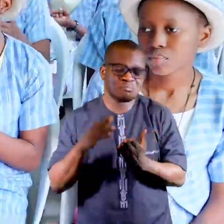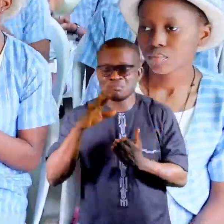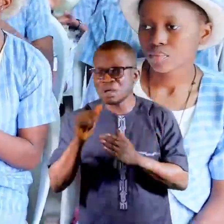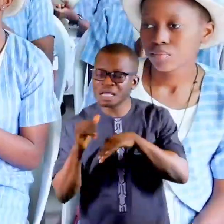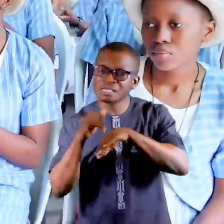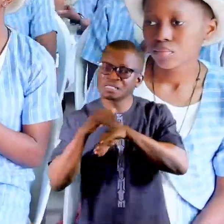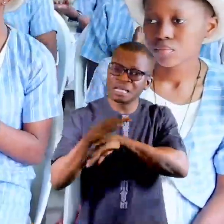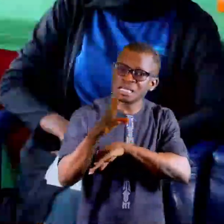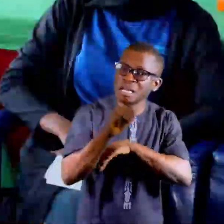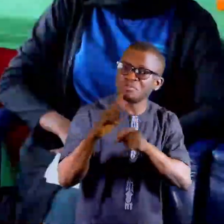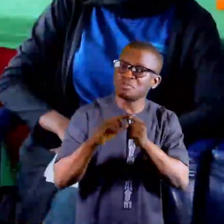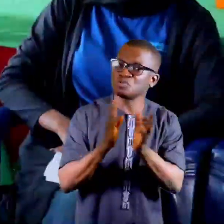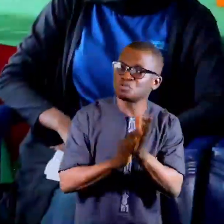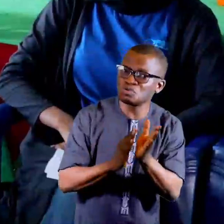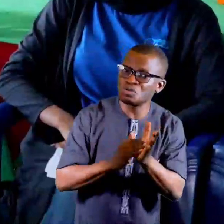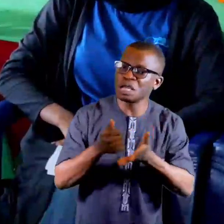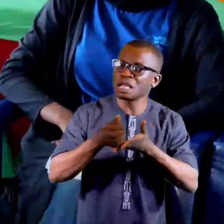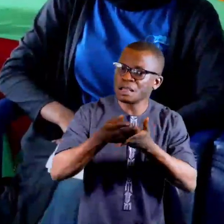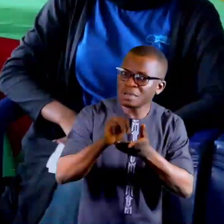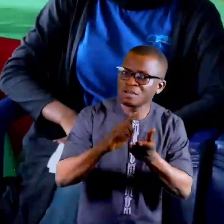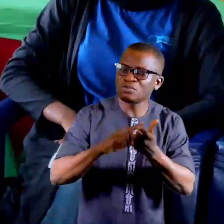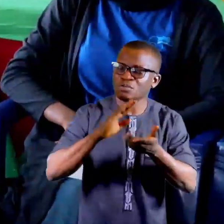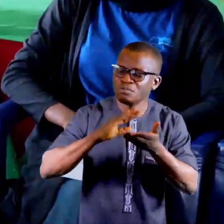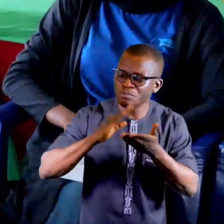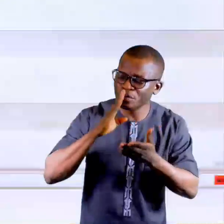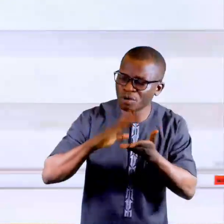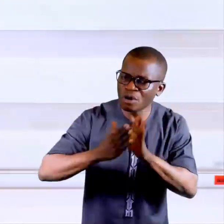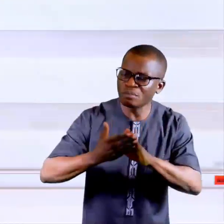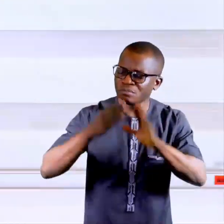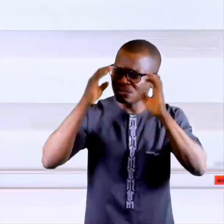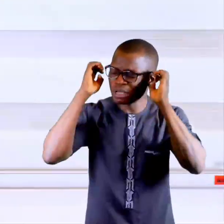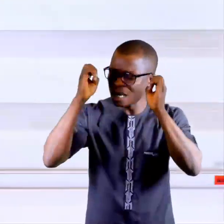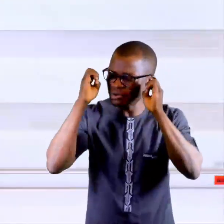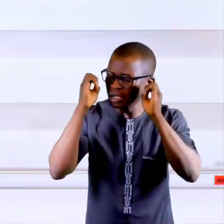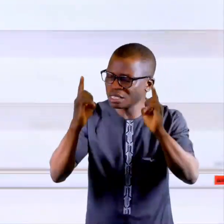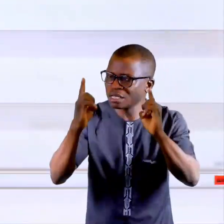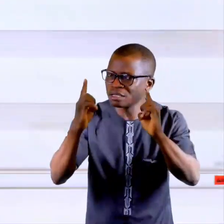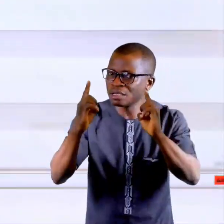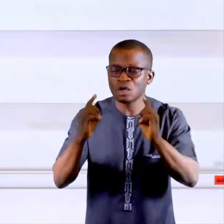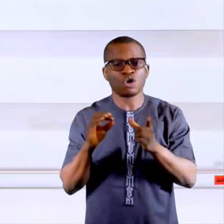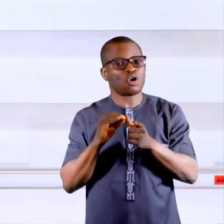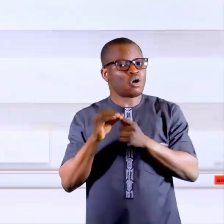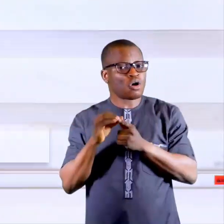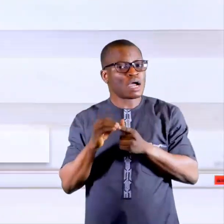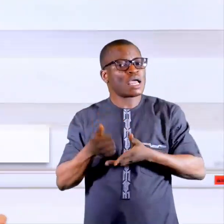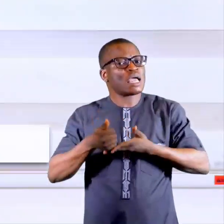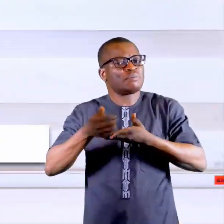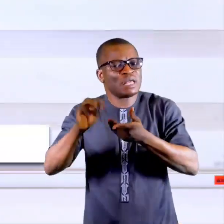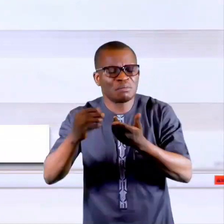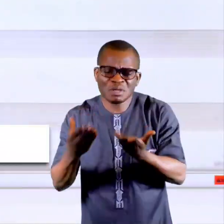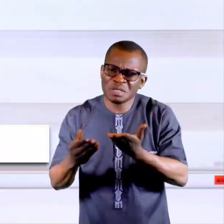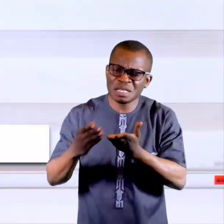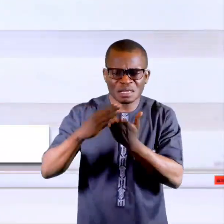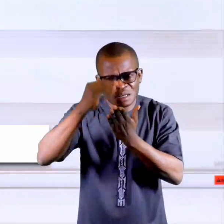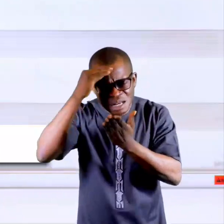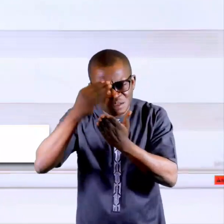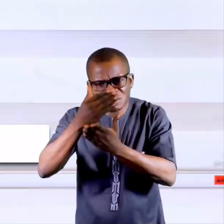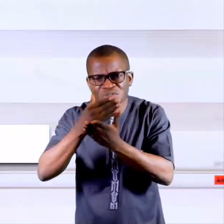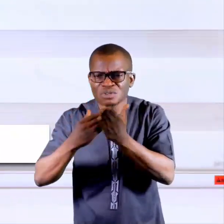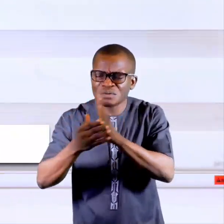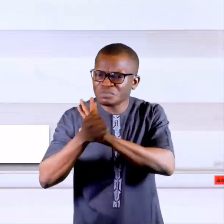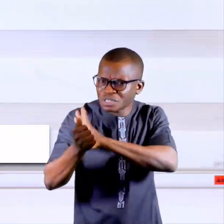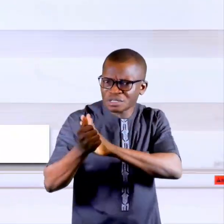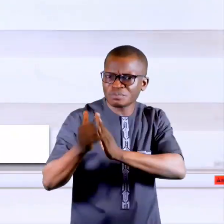school, making sure that they get educated. We can also do that by making sure that they learn an art or